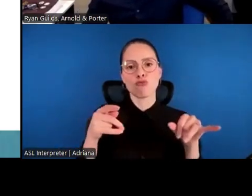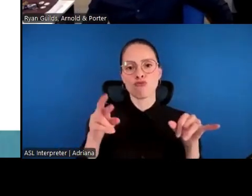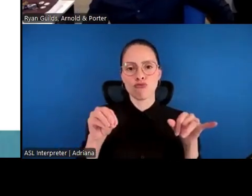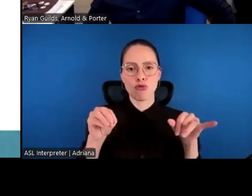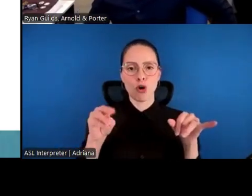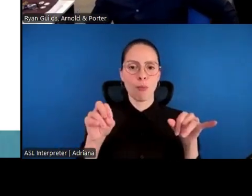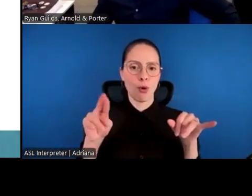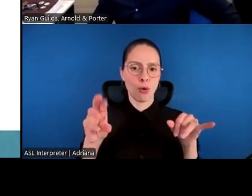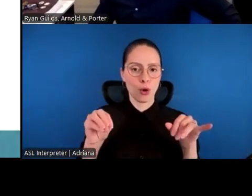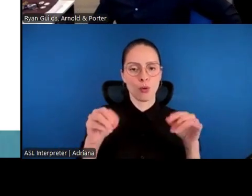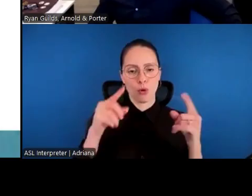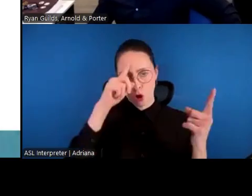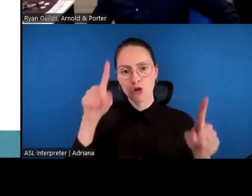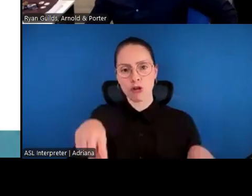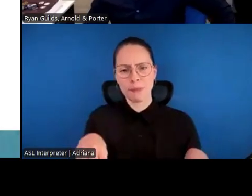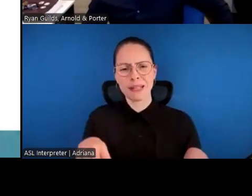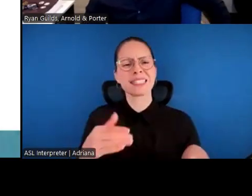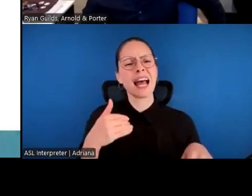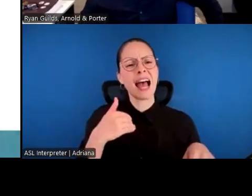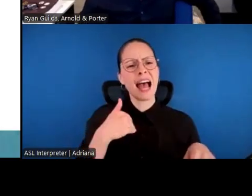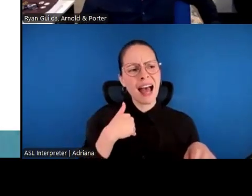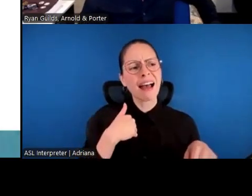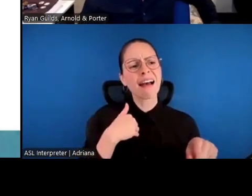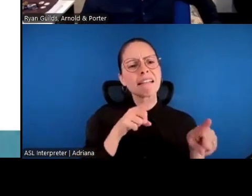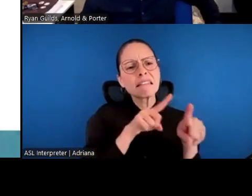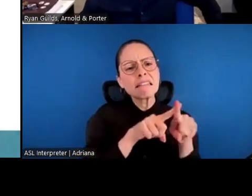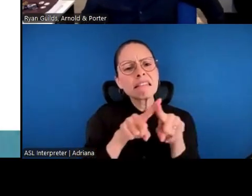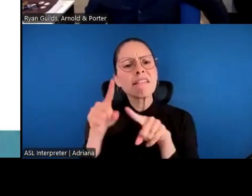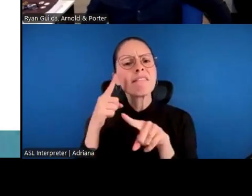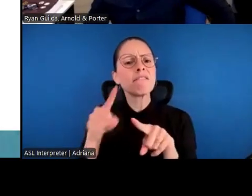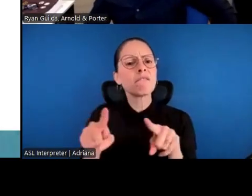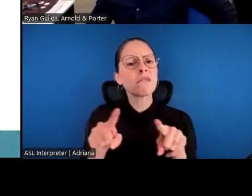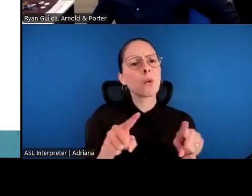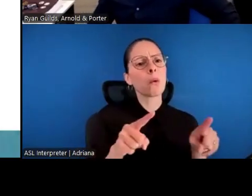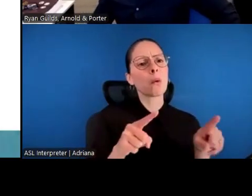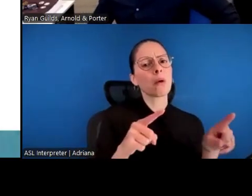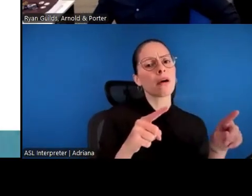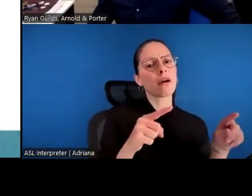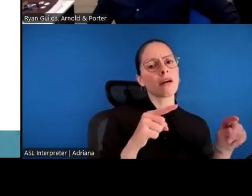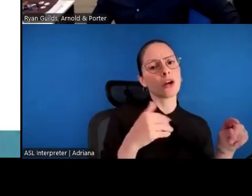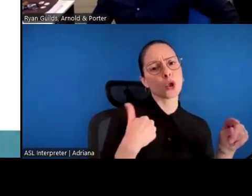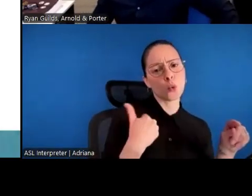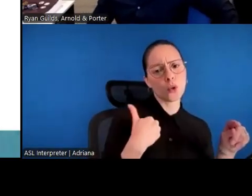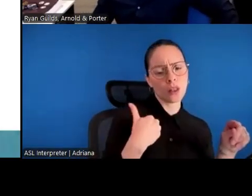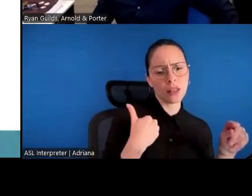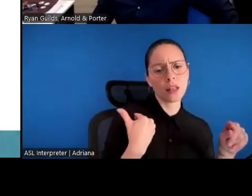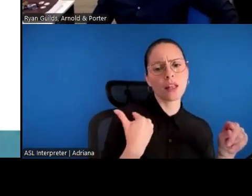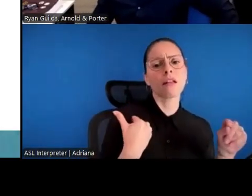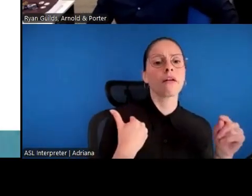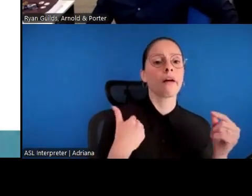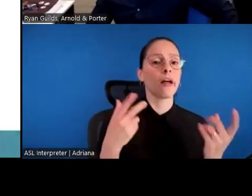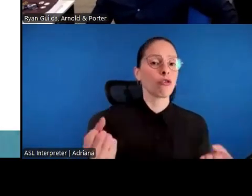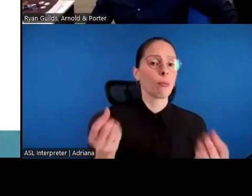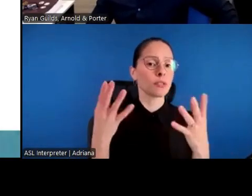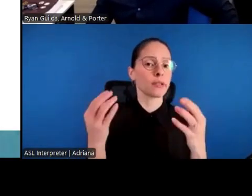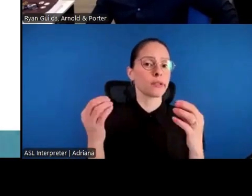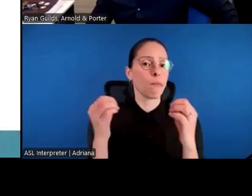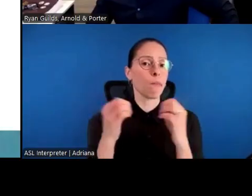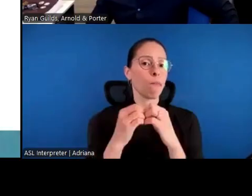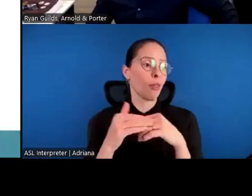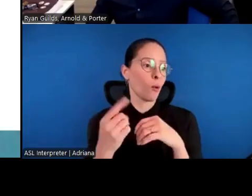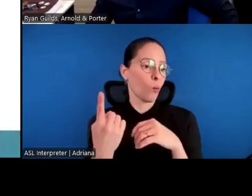nuances that occur when you're representing minors, and there are nuances that occur when you may be representing more than one victim in